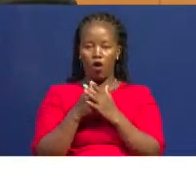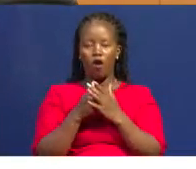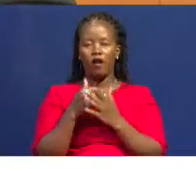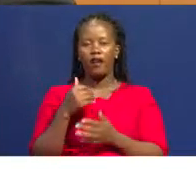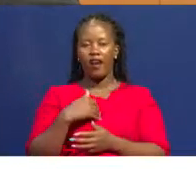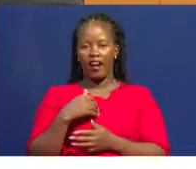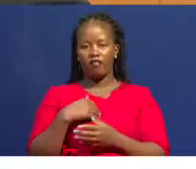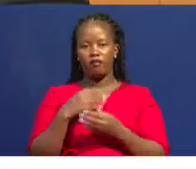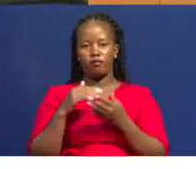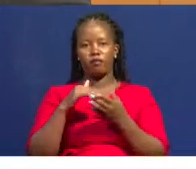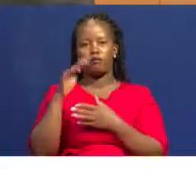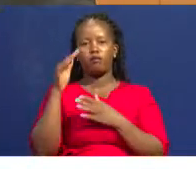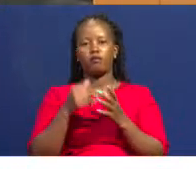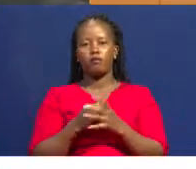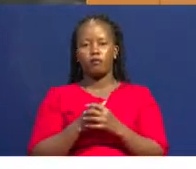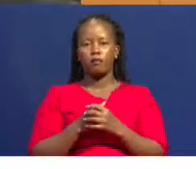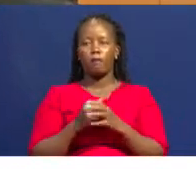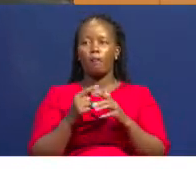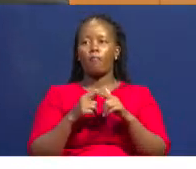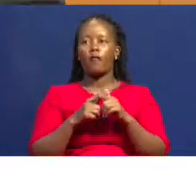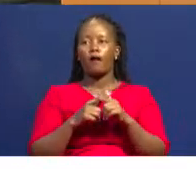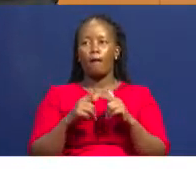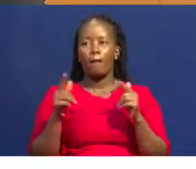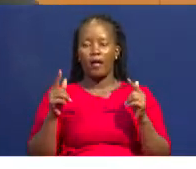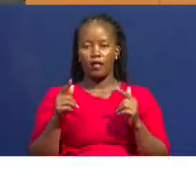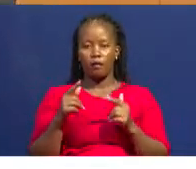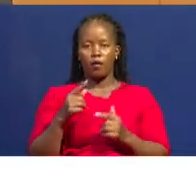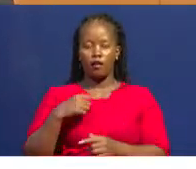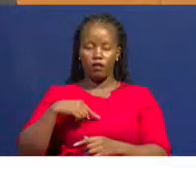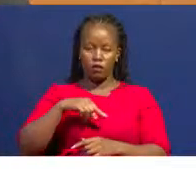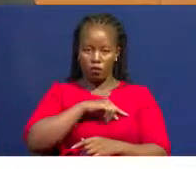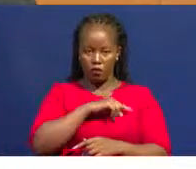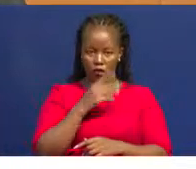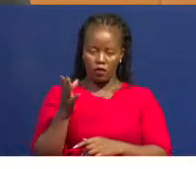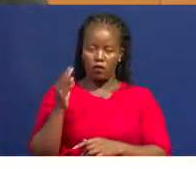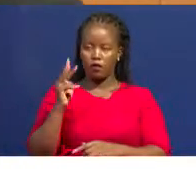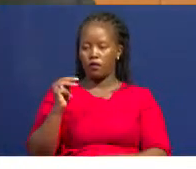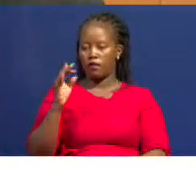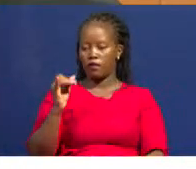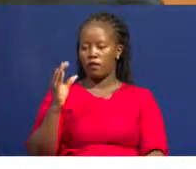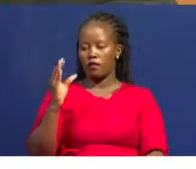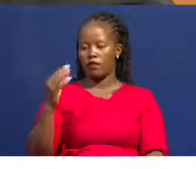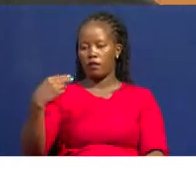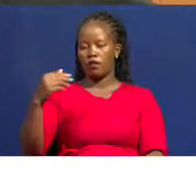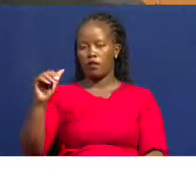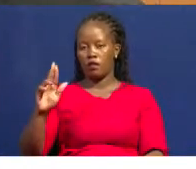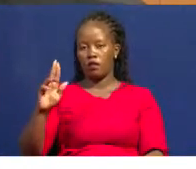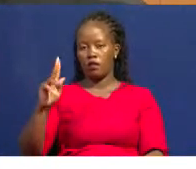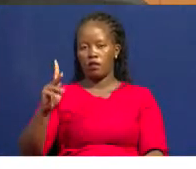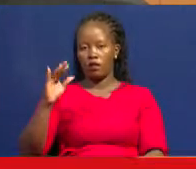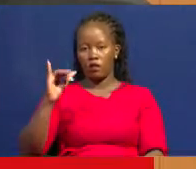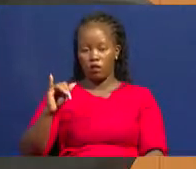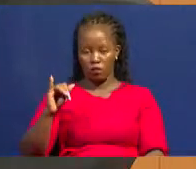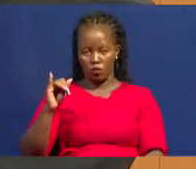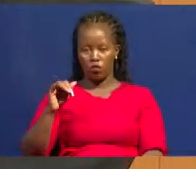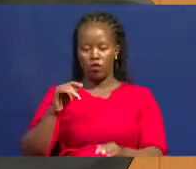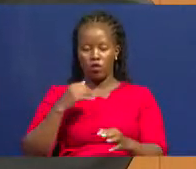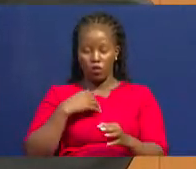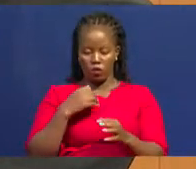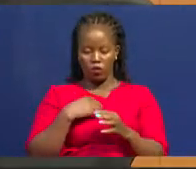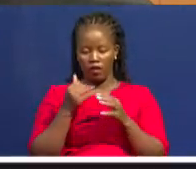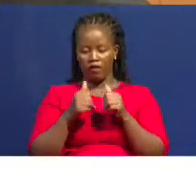Michuki, but Michuki could not do anything. He was involving us. So that we can have a